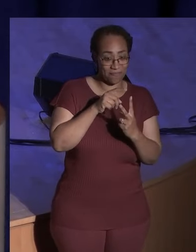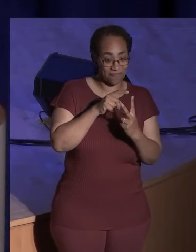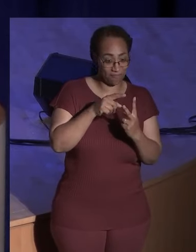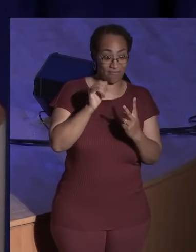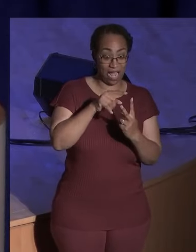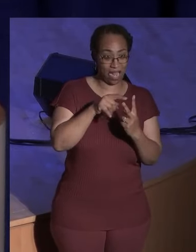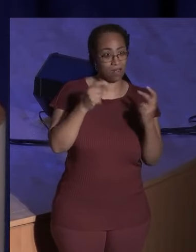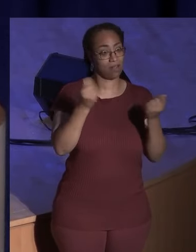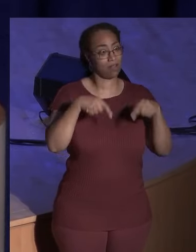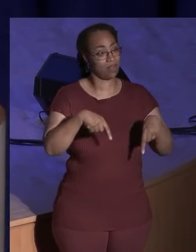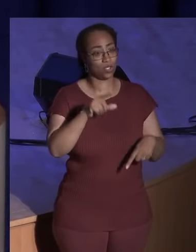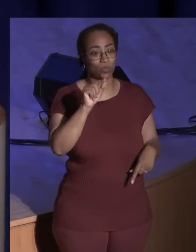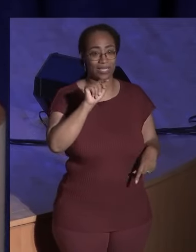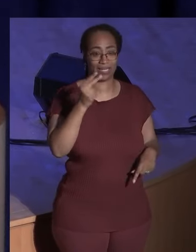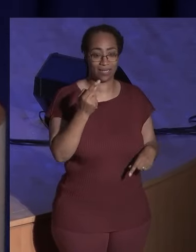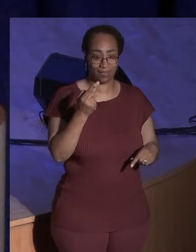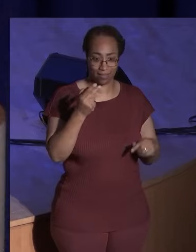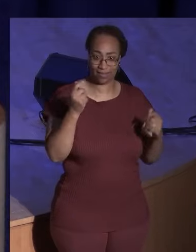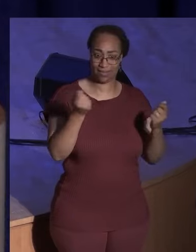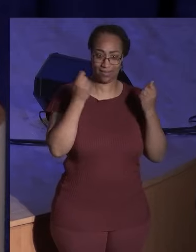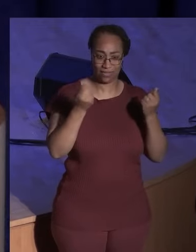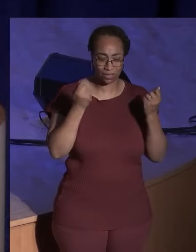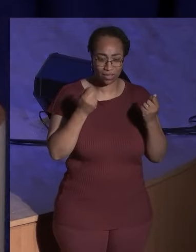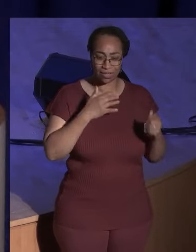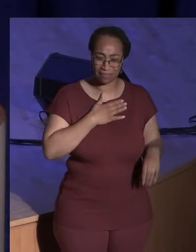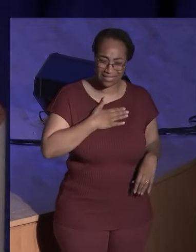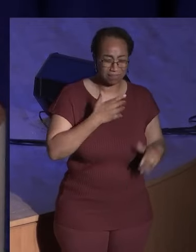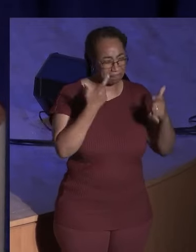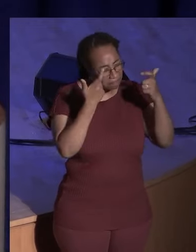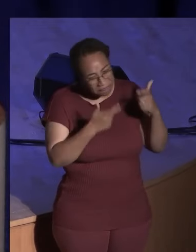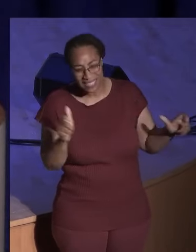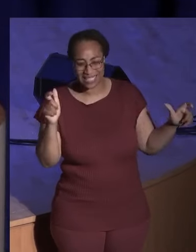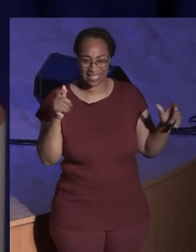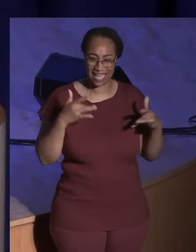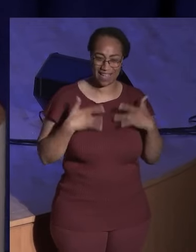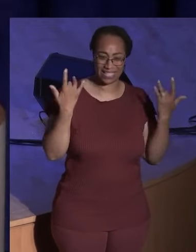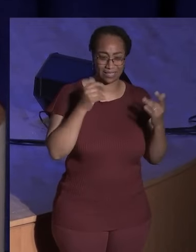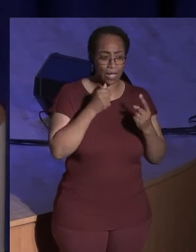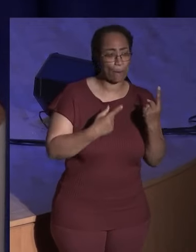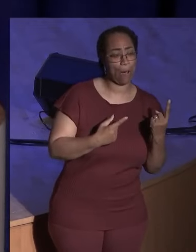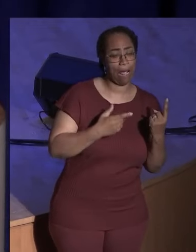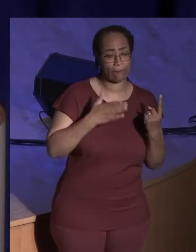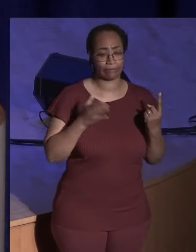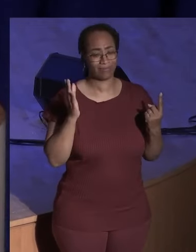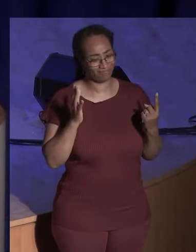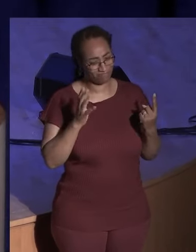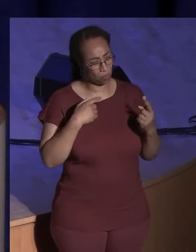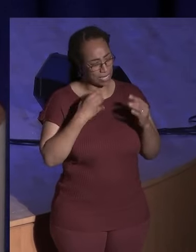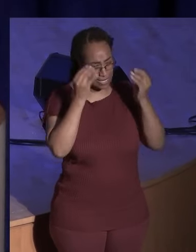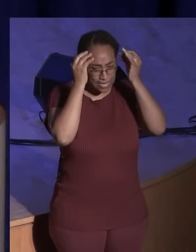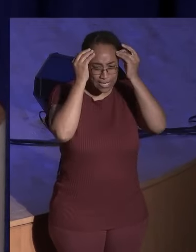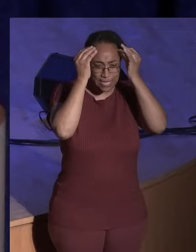since I've been here. We have learned together, we have grown together, we have fought together, and we have made, I